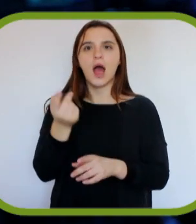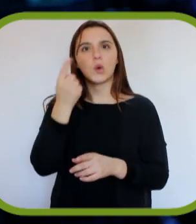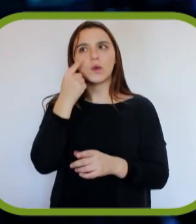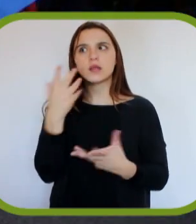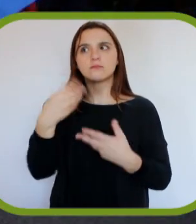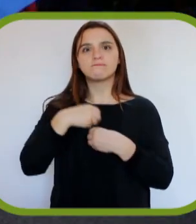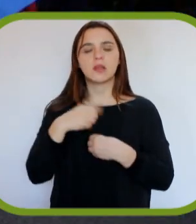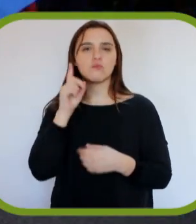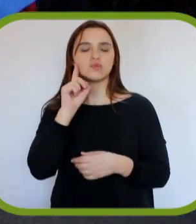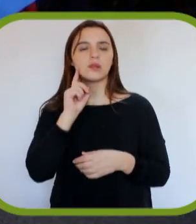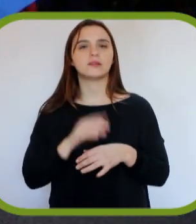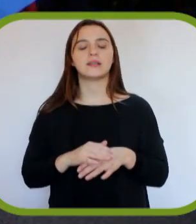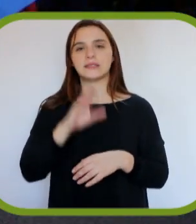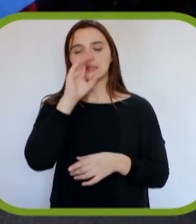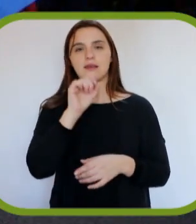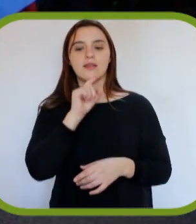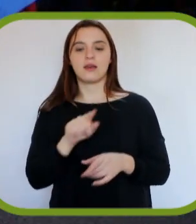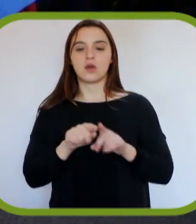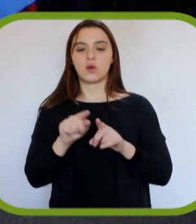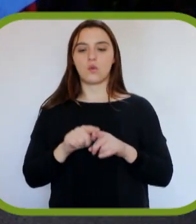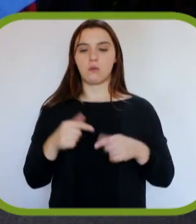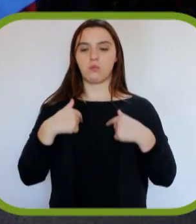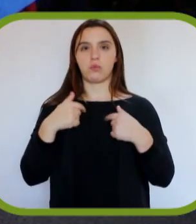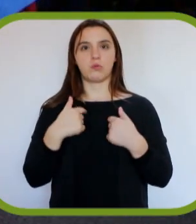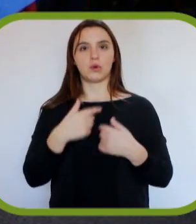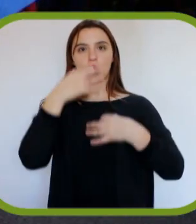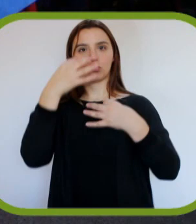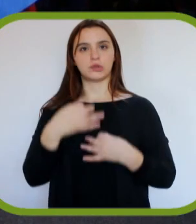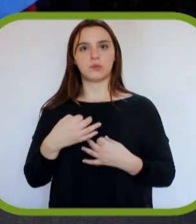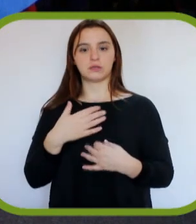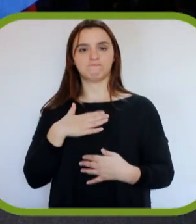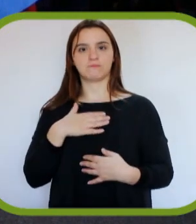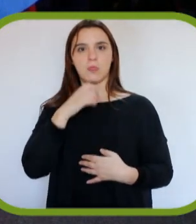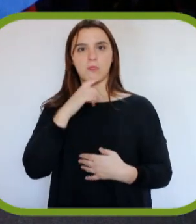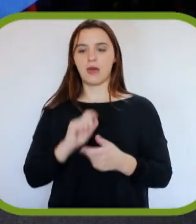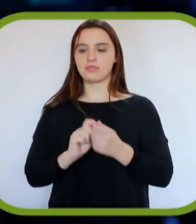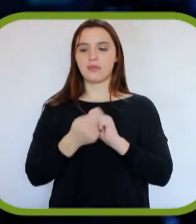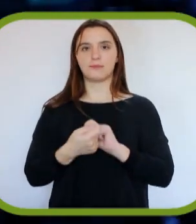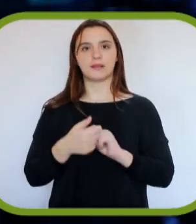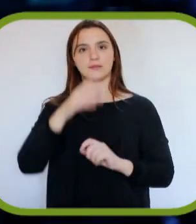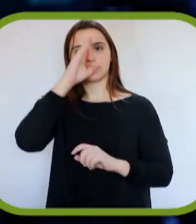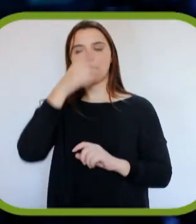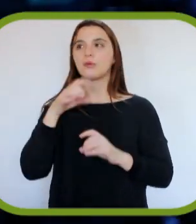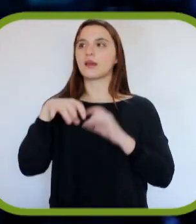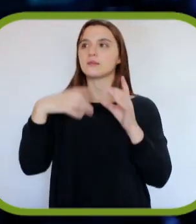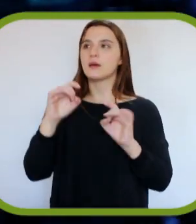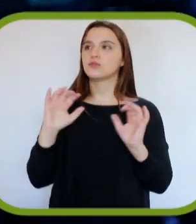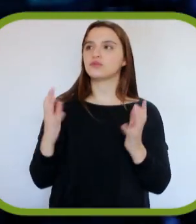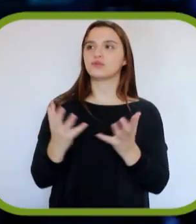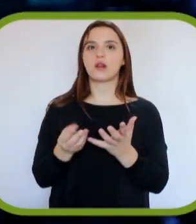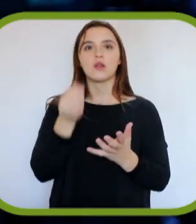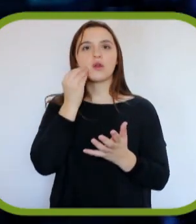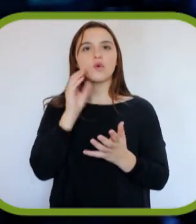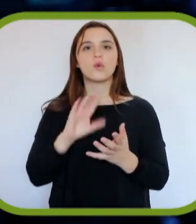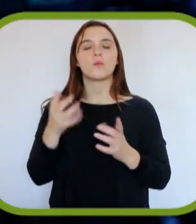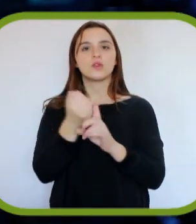challenges that we face. And the more that you can connect your personal behavior on a daily basis with what's going on globally